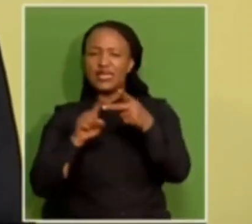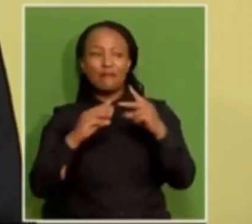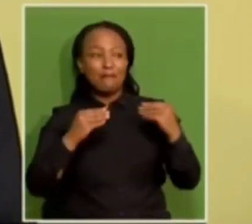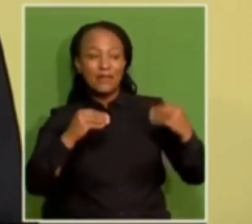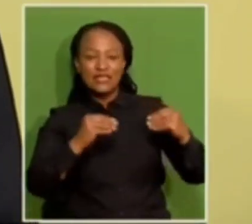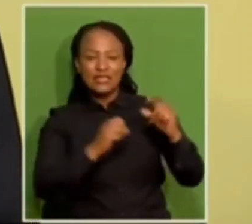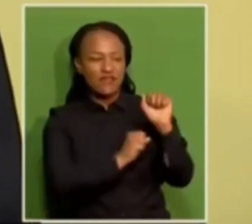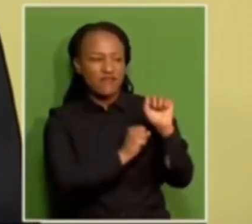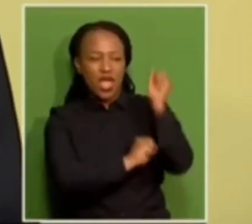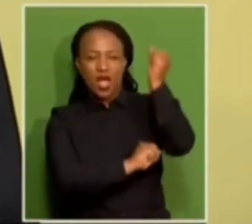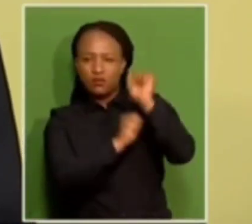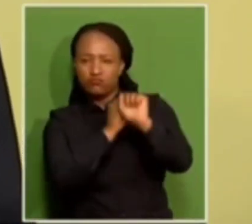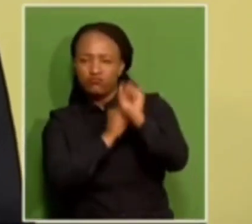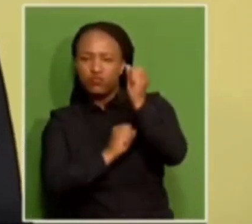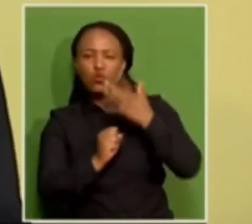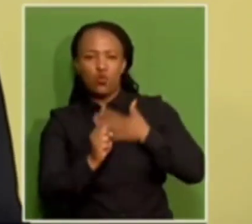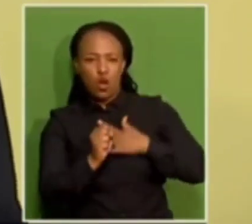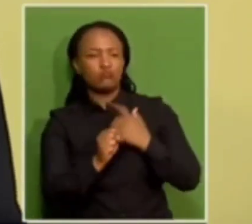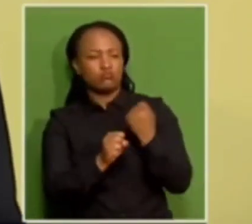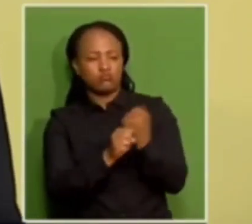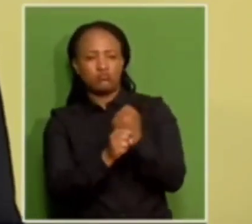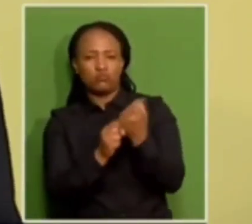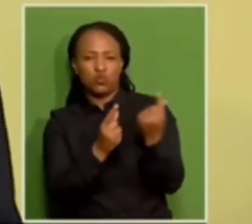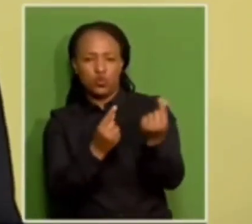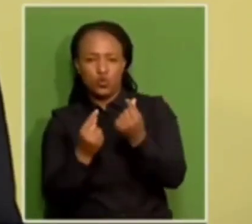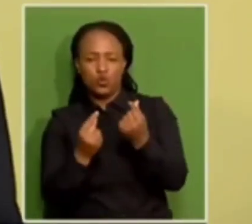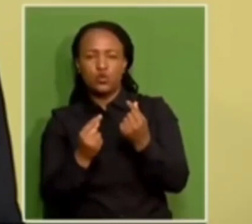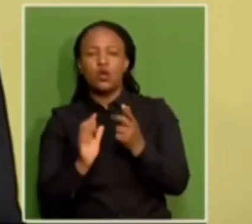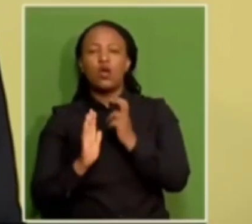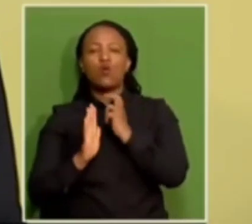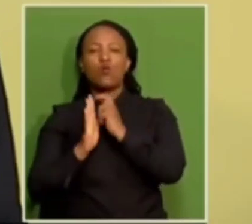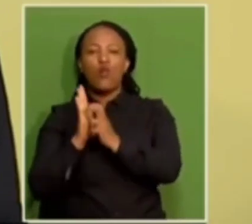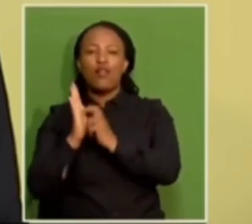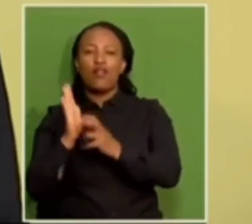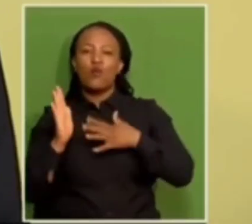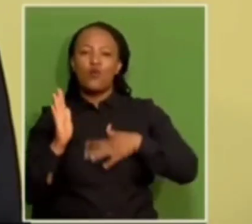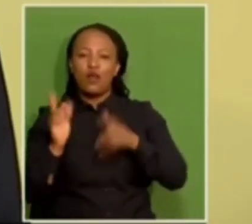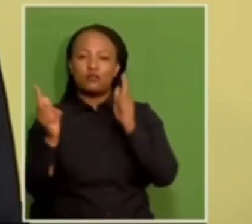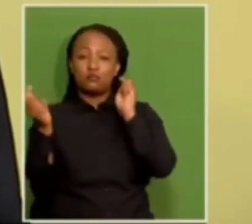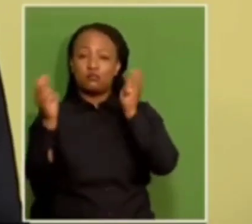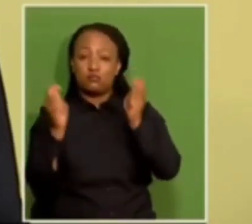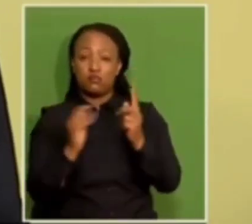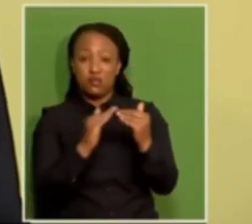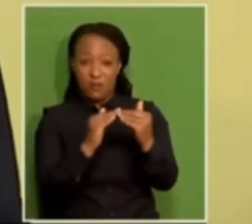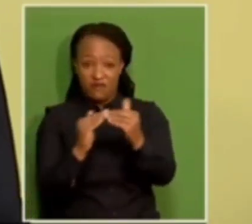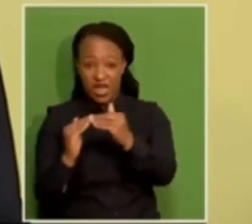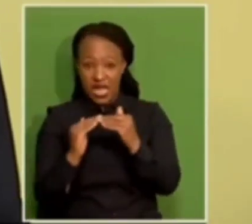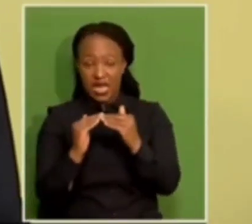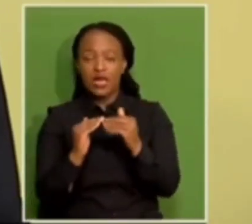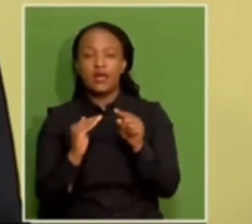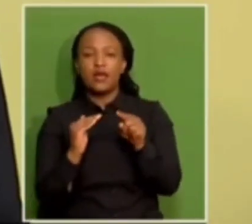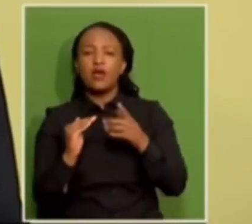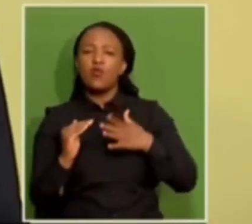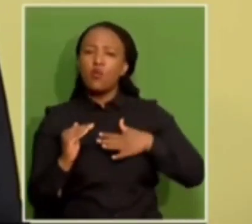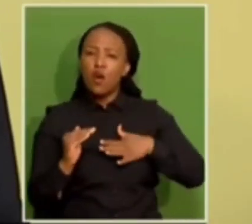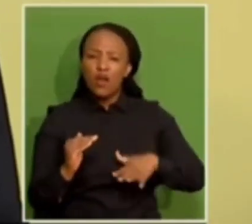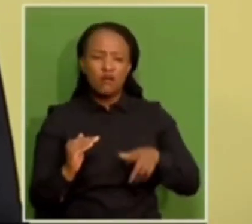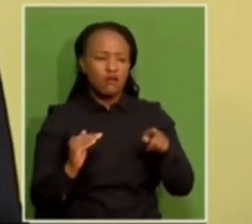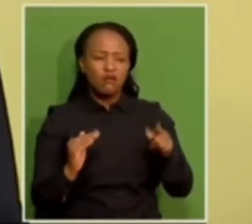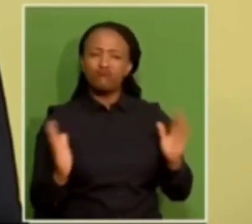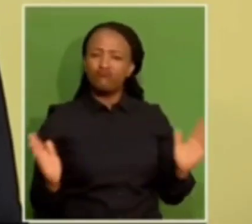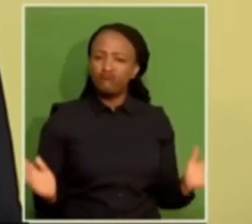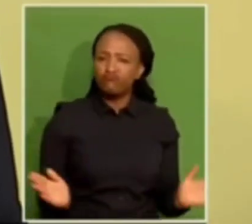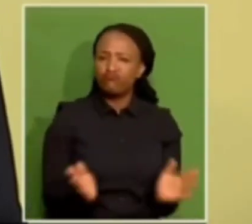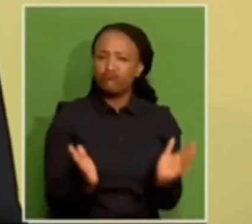industrialization we seek to change the rules to be fairer But ultimately we want to